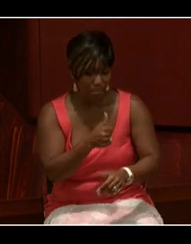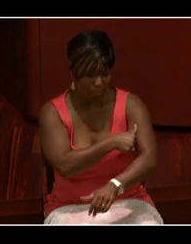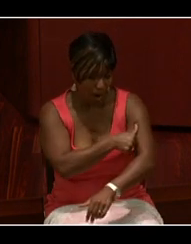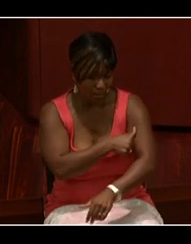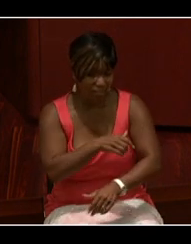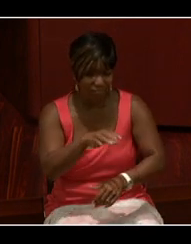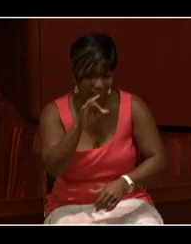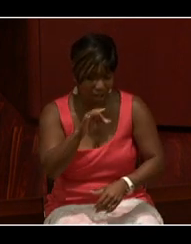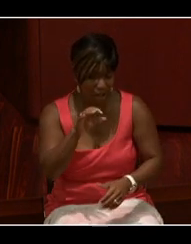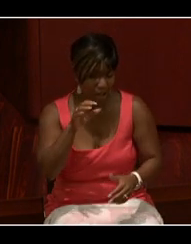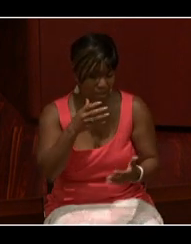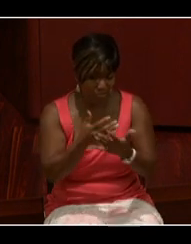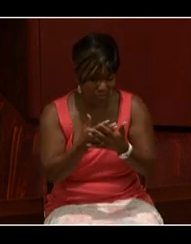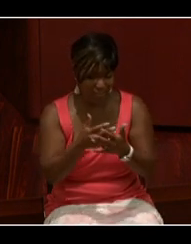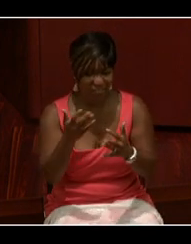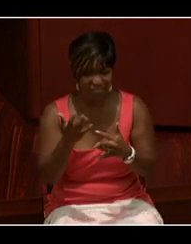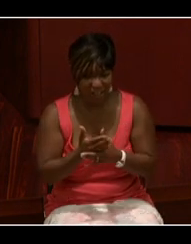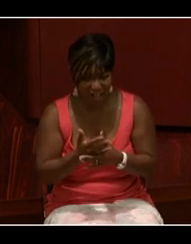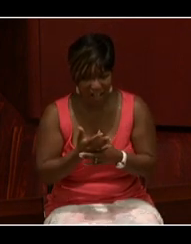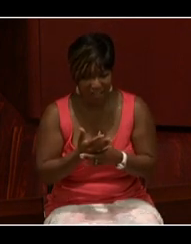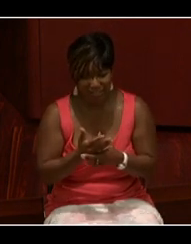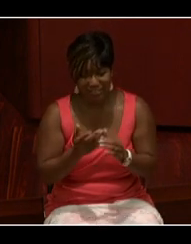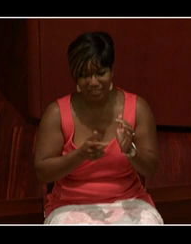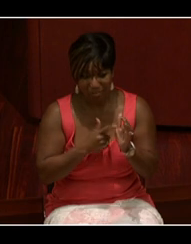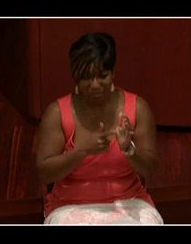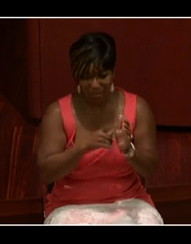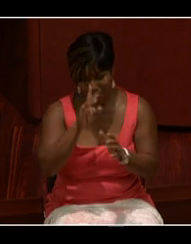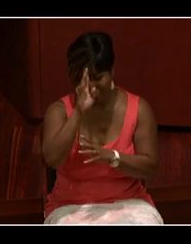files. Sometimes it can be rather creative.